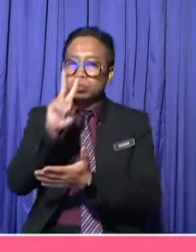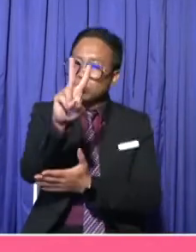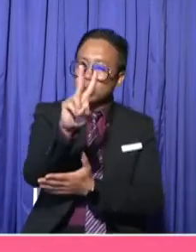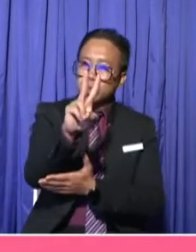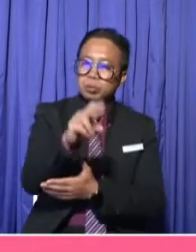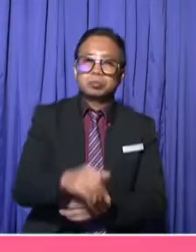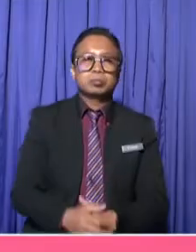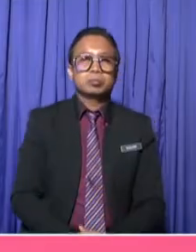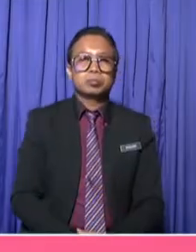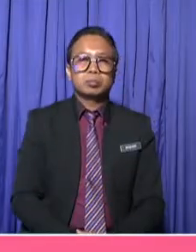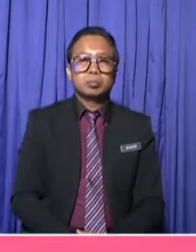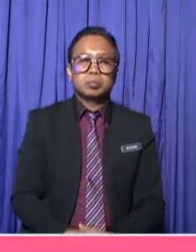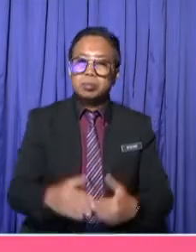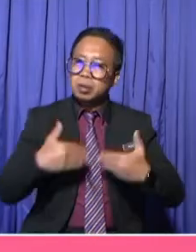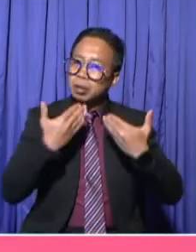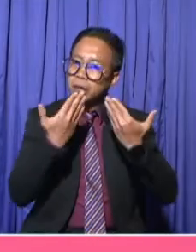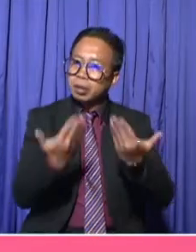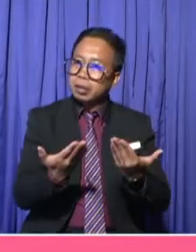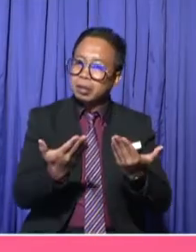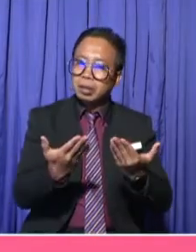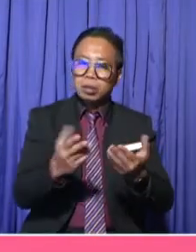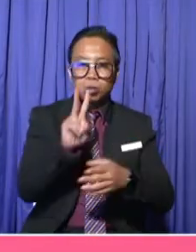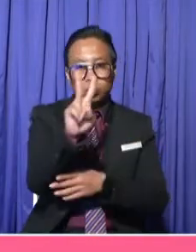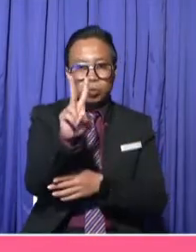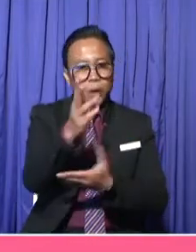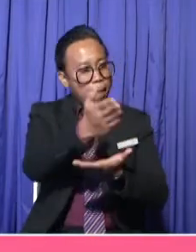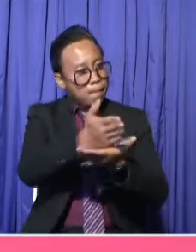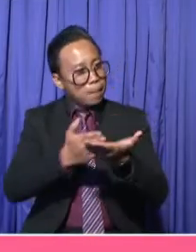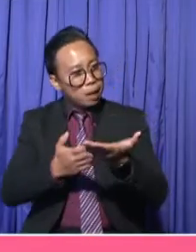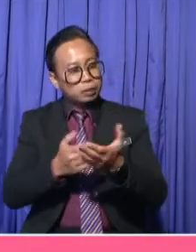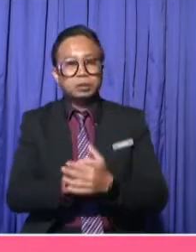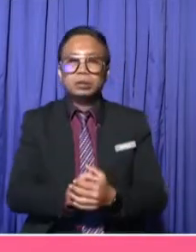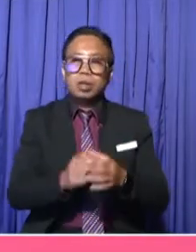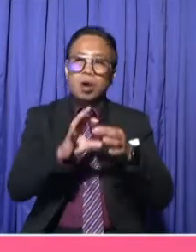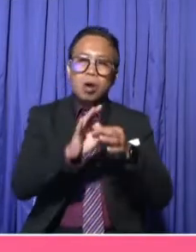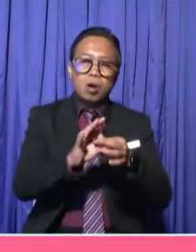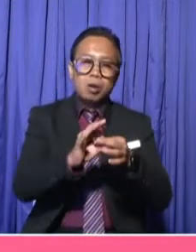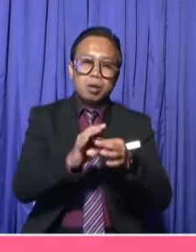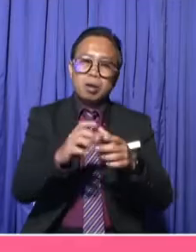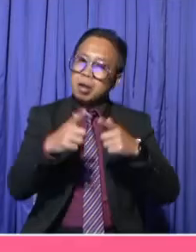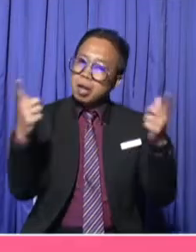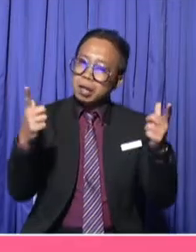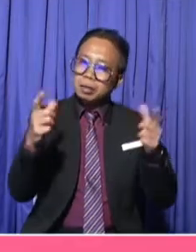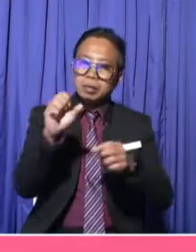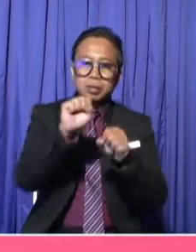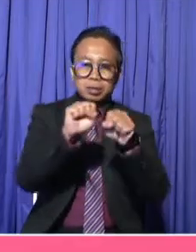parts. However, both parts are of different sizes.